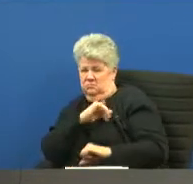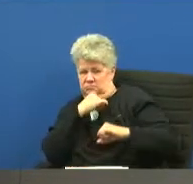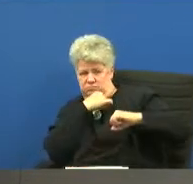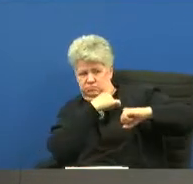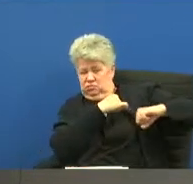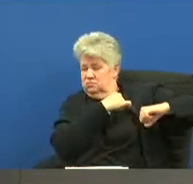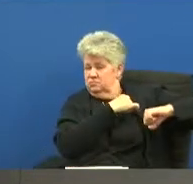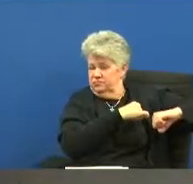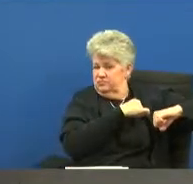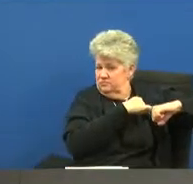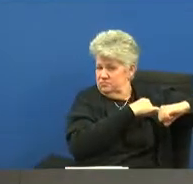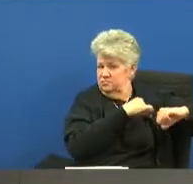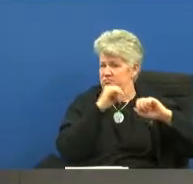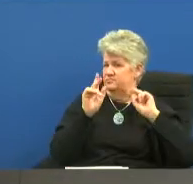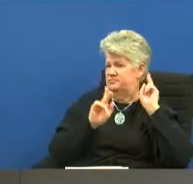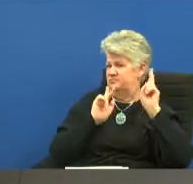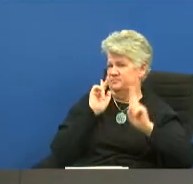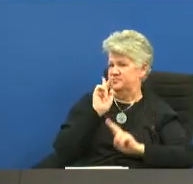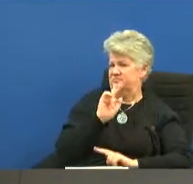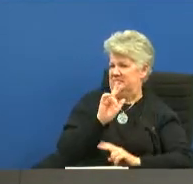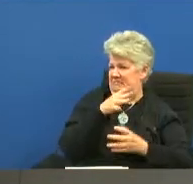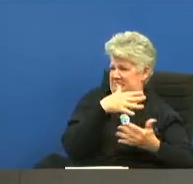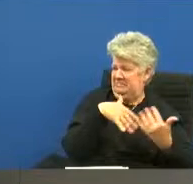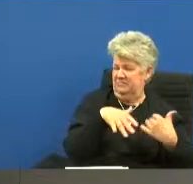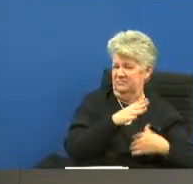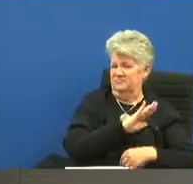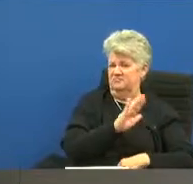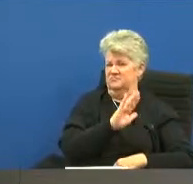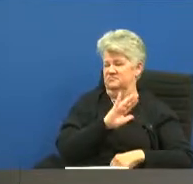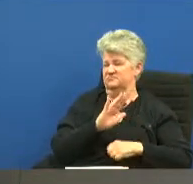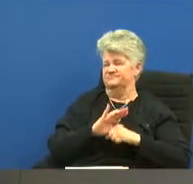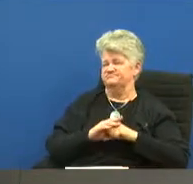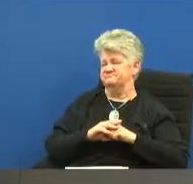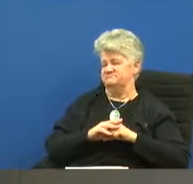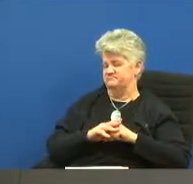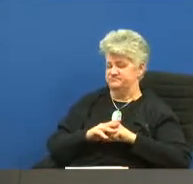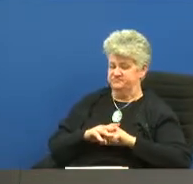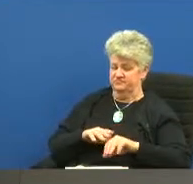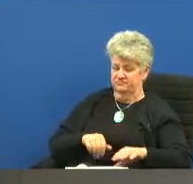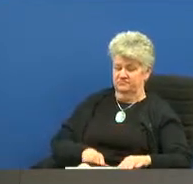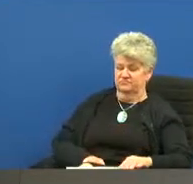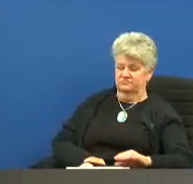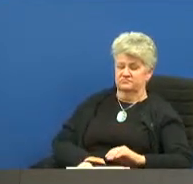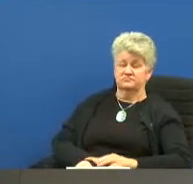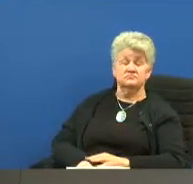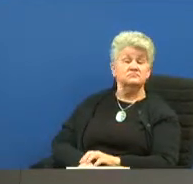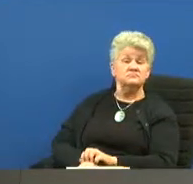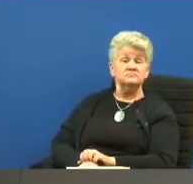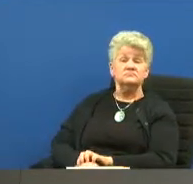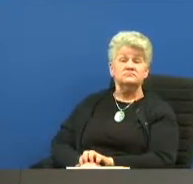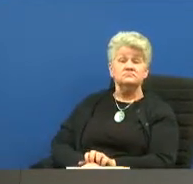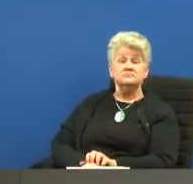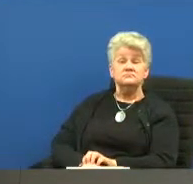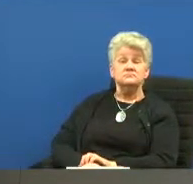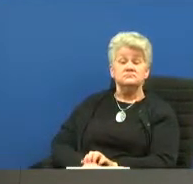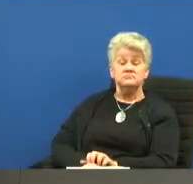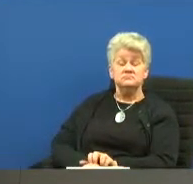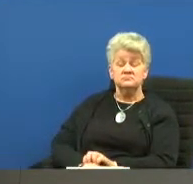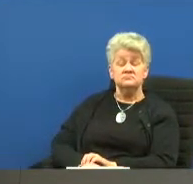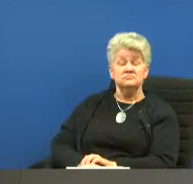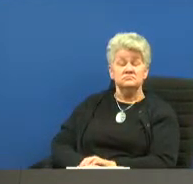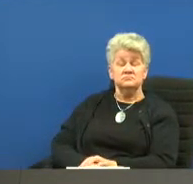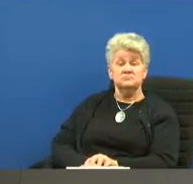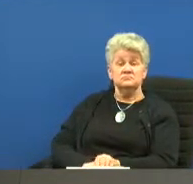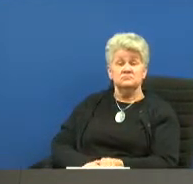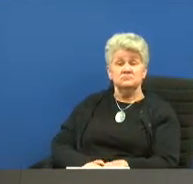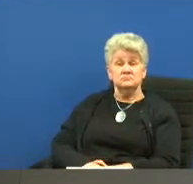side of the street where the other homes are and where the other mobile homes are, and at the other mobile homes, these are people who own